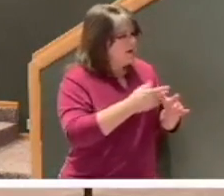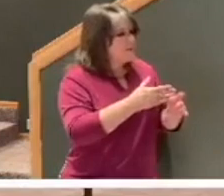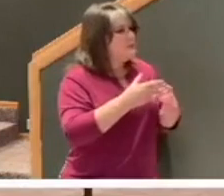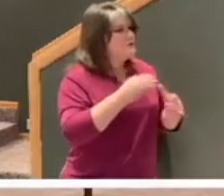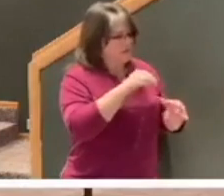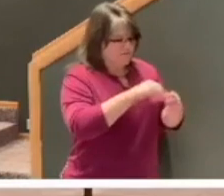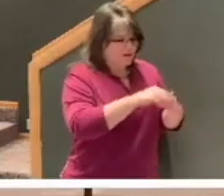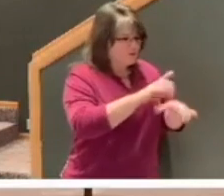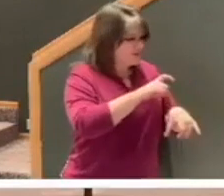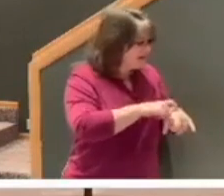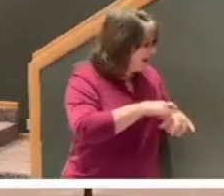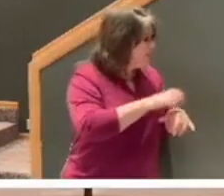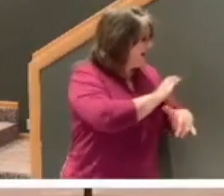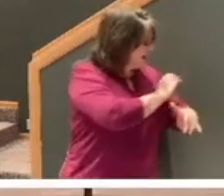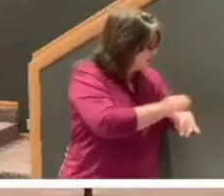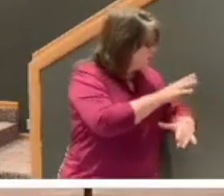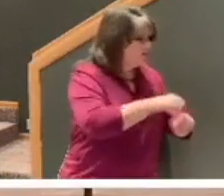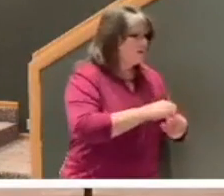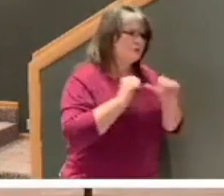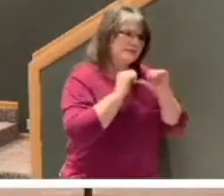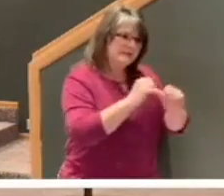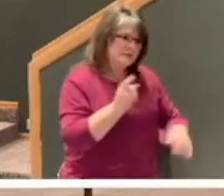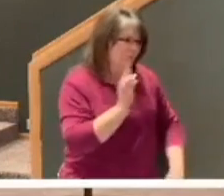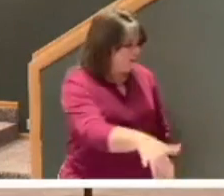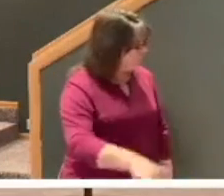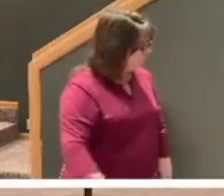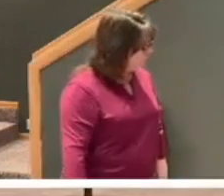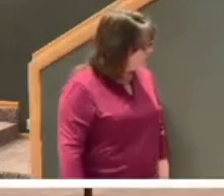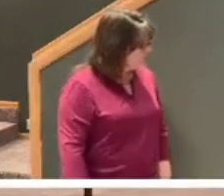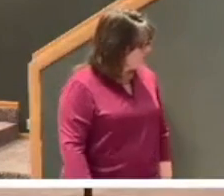skill into to last for eternity?